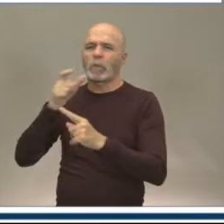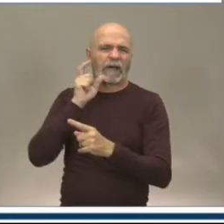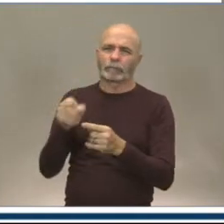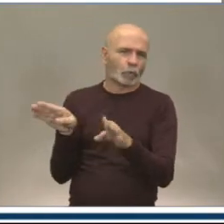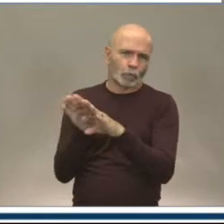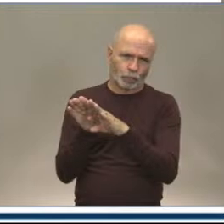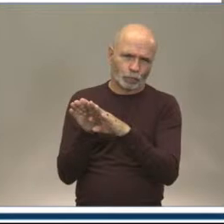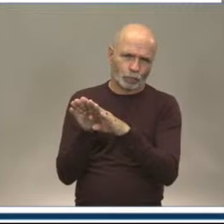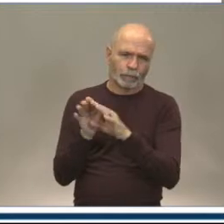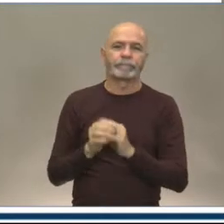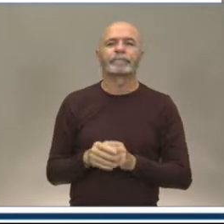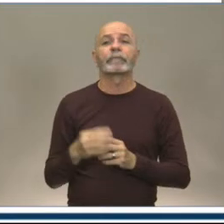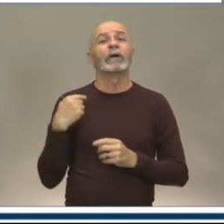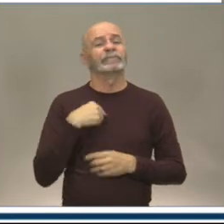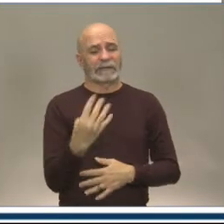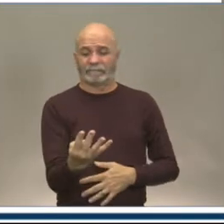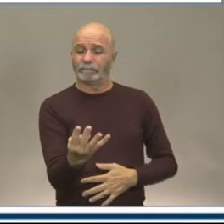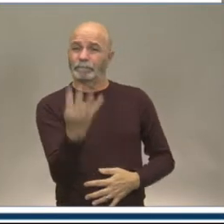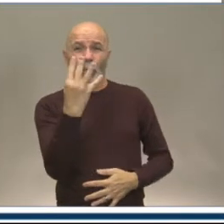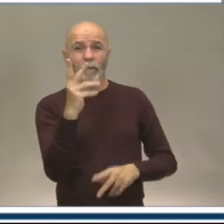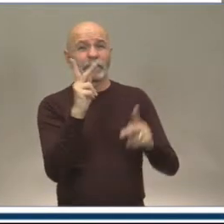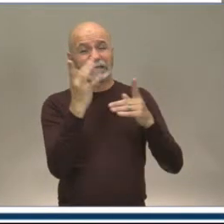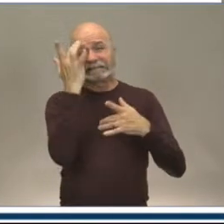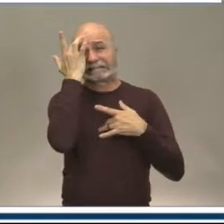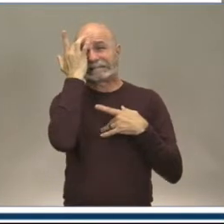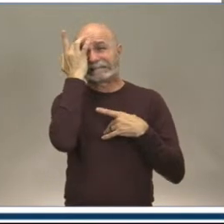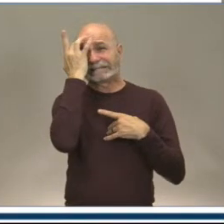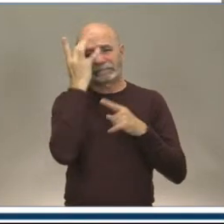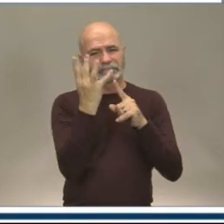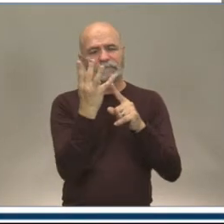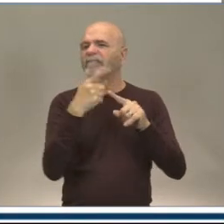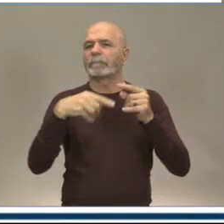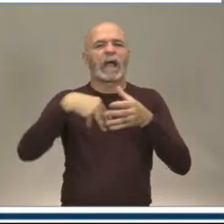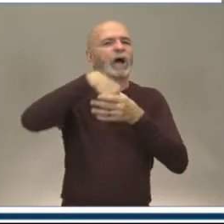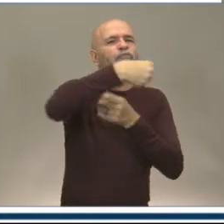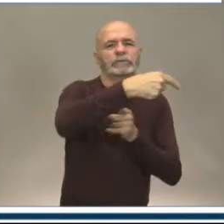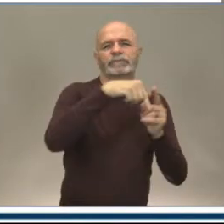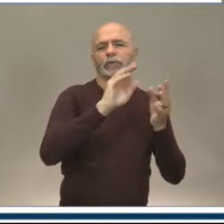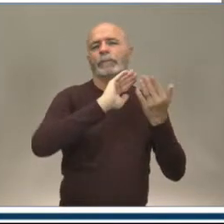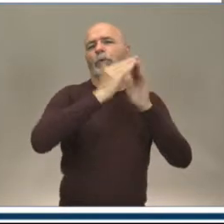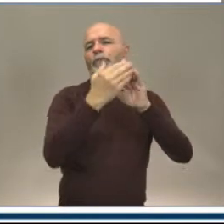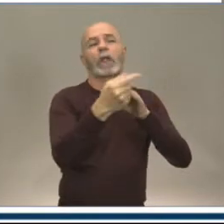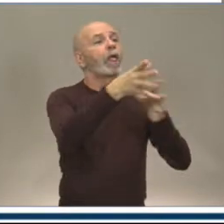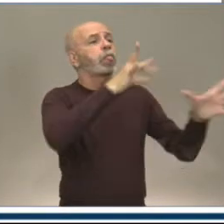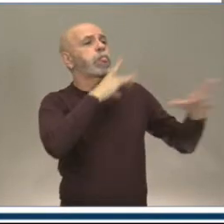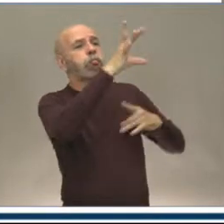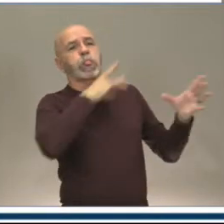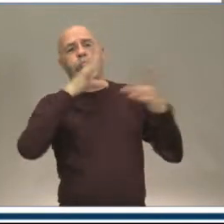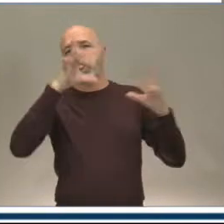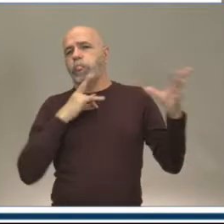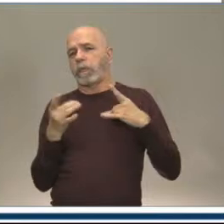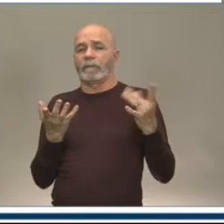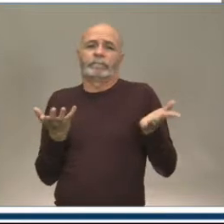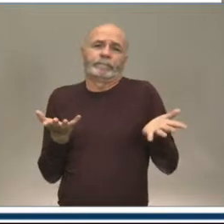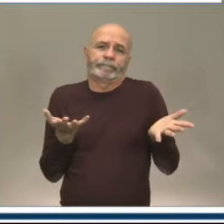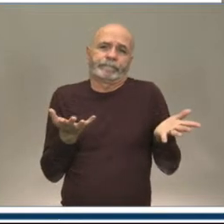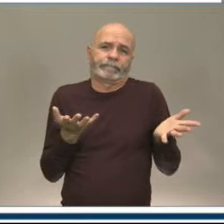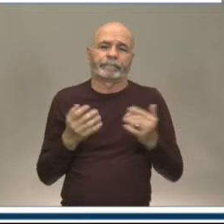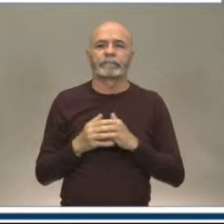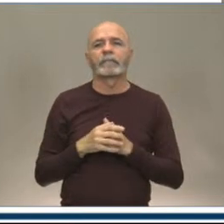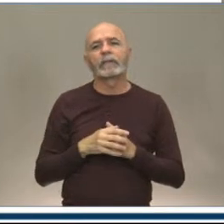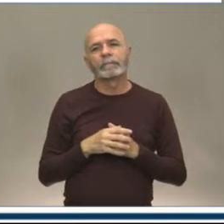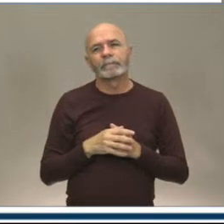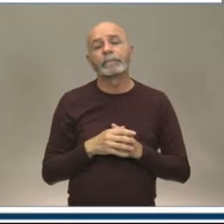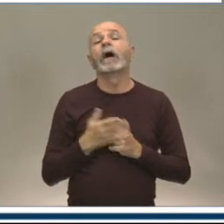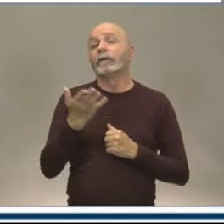reflection of some of the community transmission in that part of the province, which is starting to tail off. I certainly recognize that